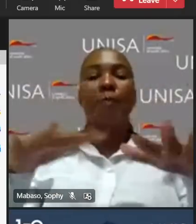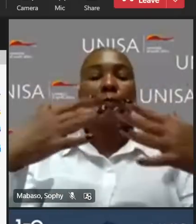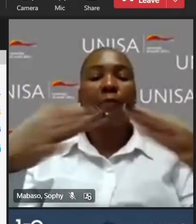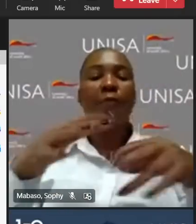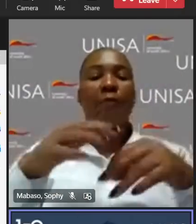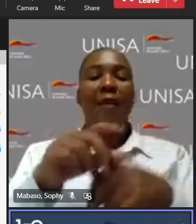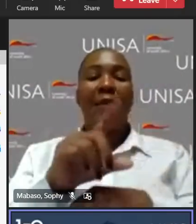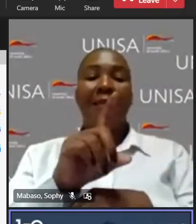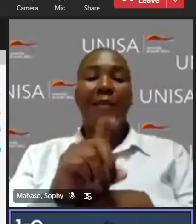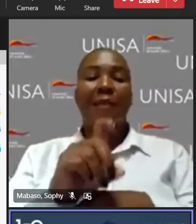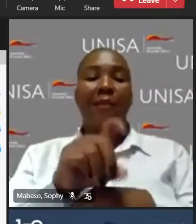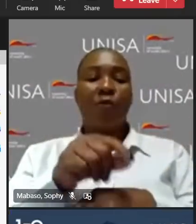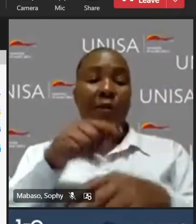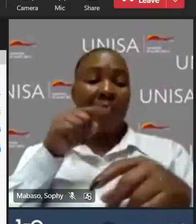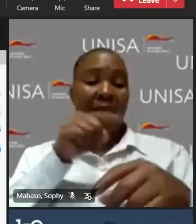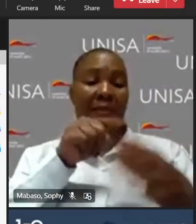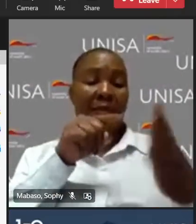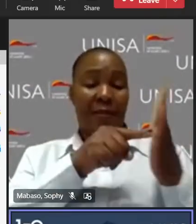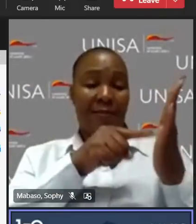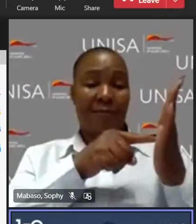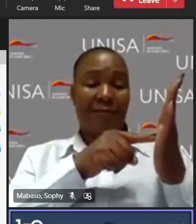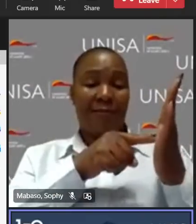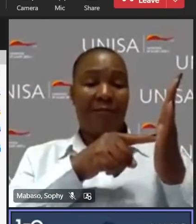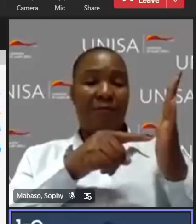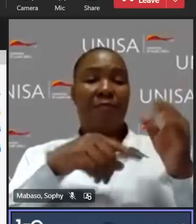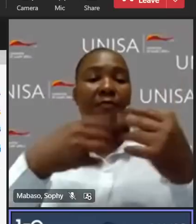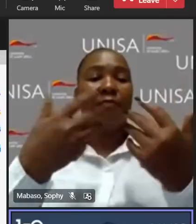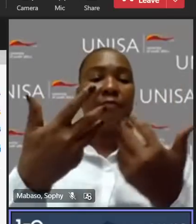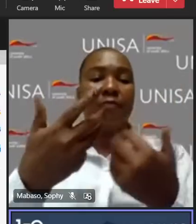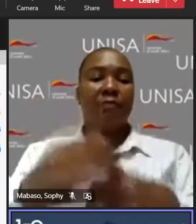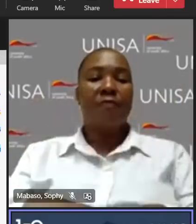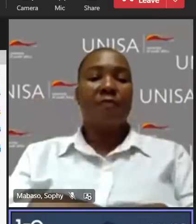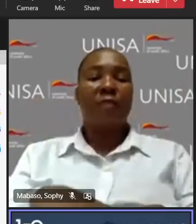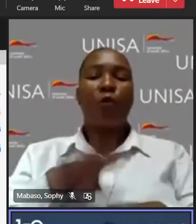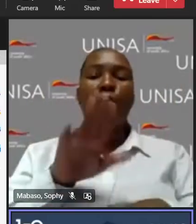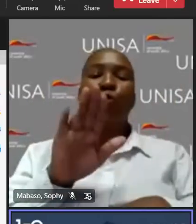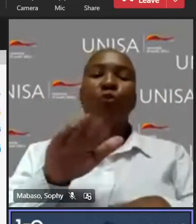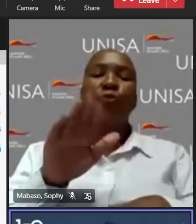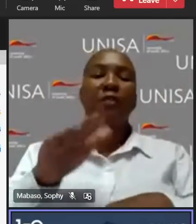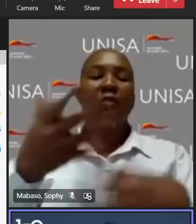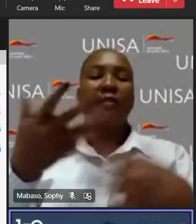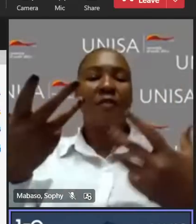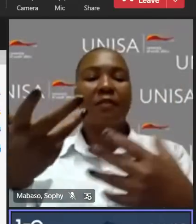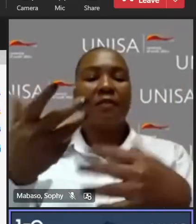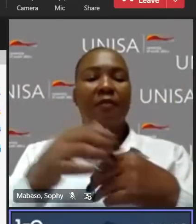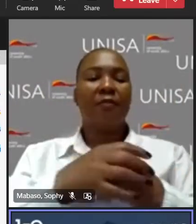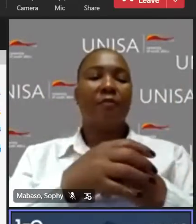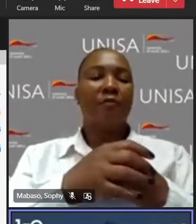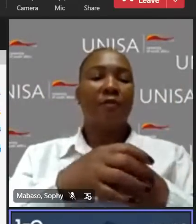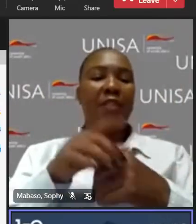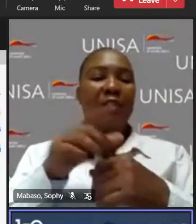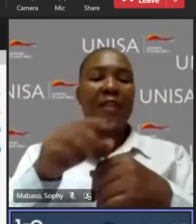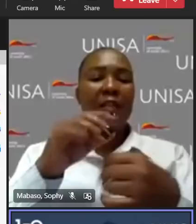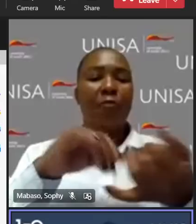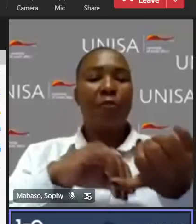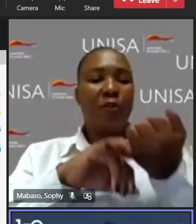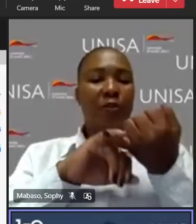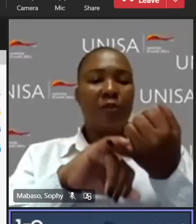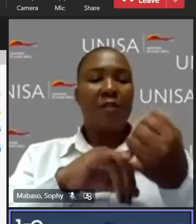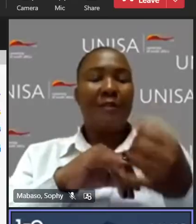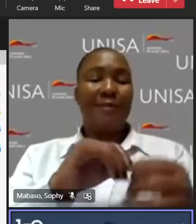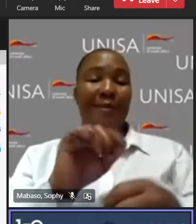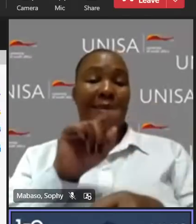By clicking on this, it will automatically only populate the modules actually valid for